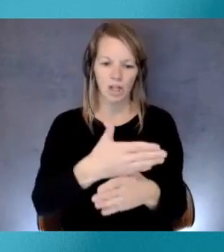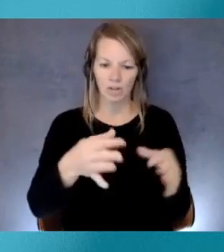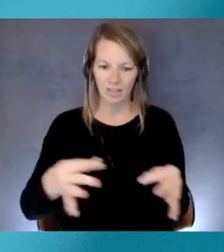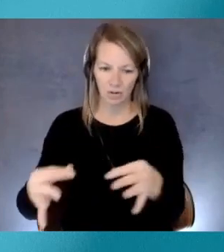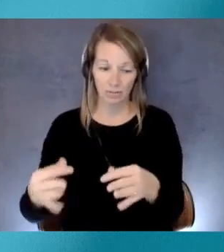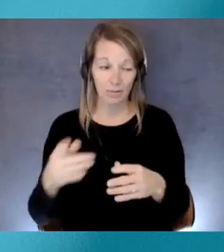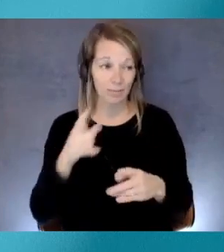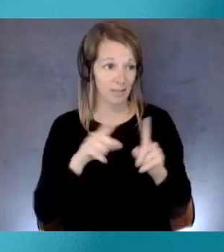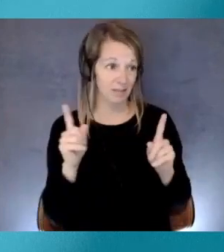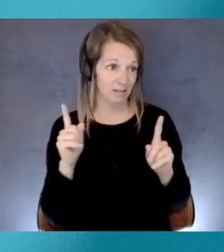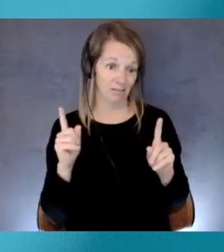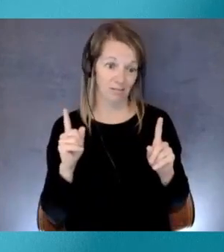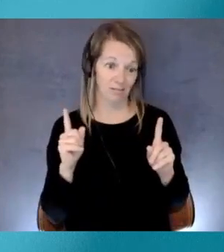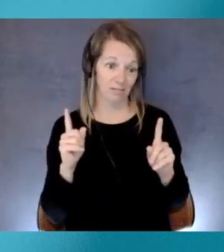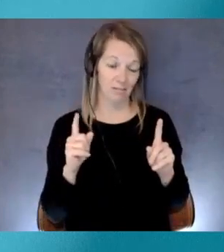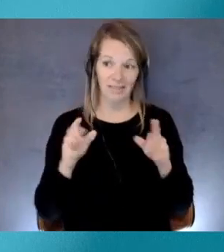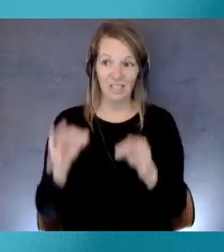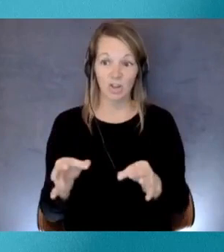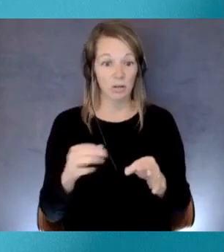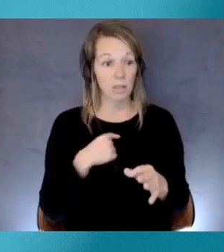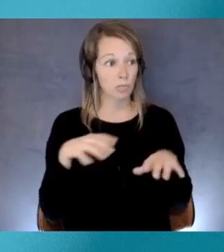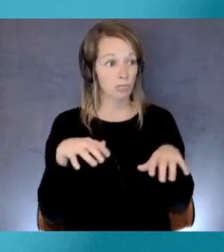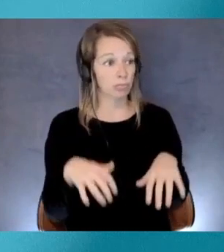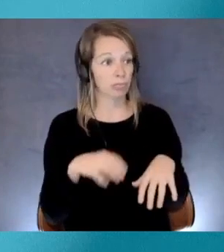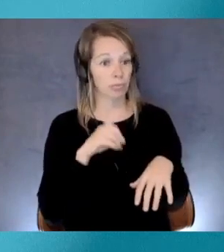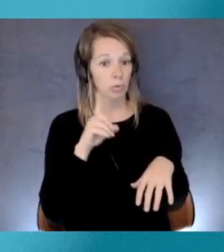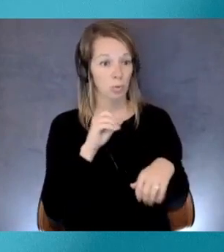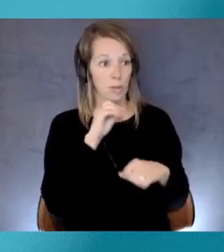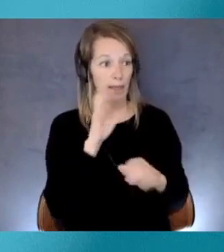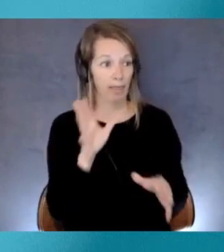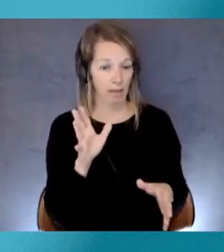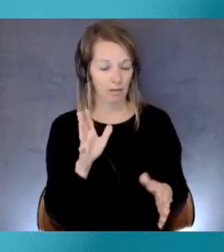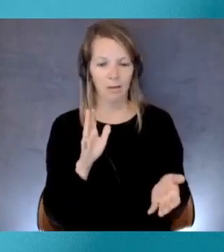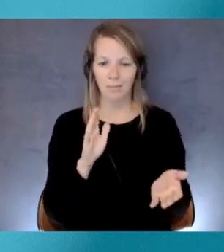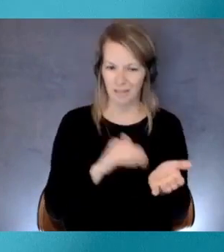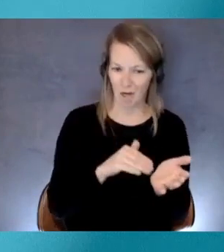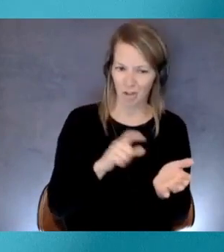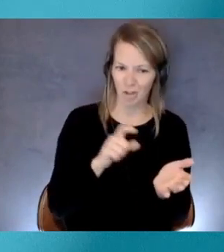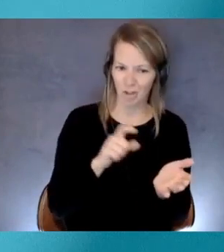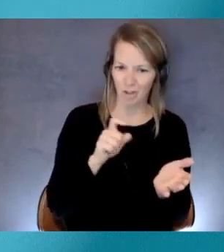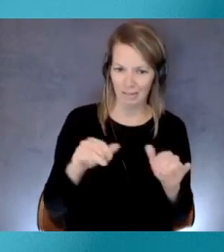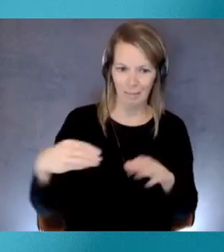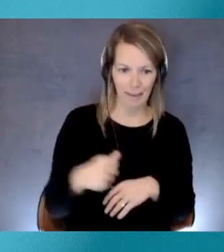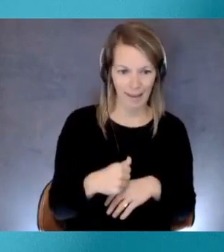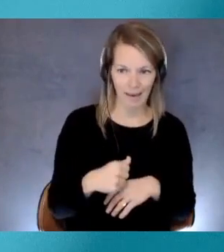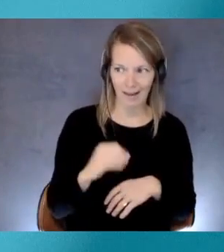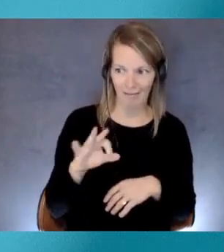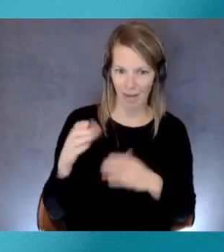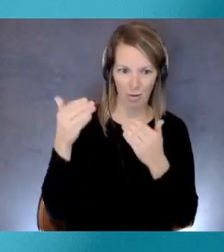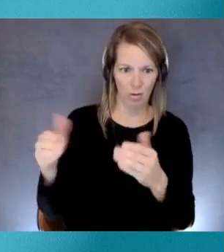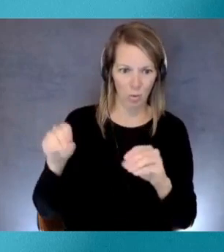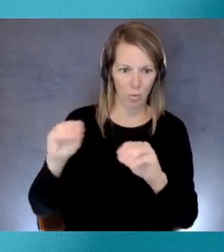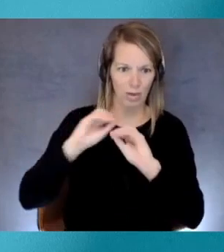day, oftentimes the decision may be to do nothing, like, and still the clinician needs to be compensated when nothing is done, right? Because they've had